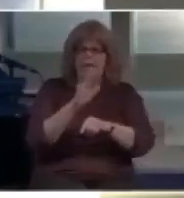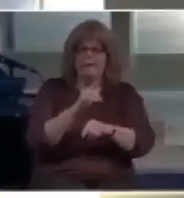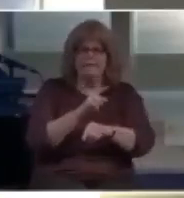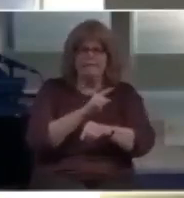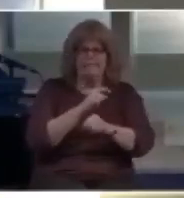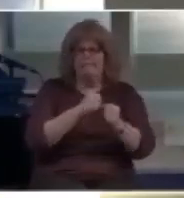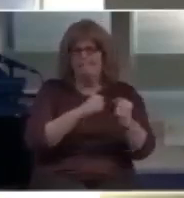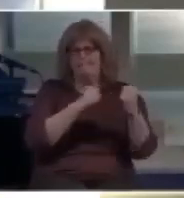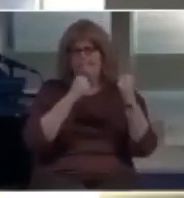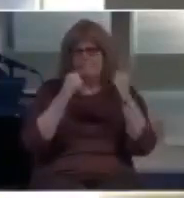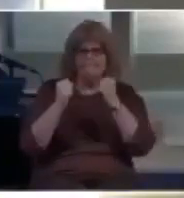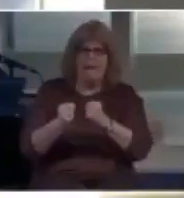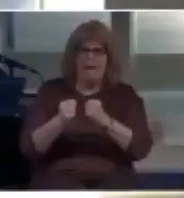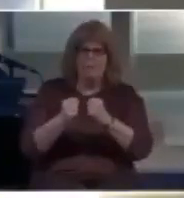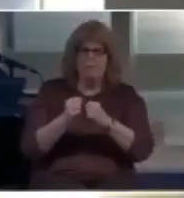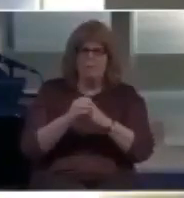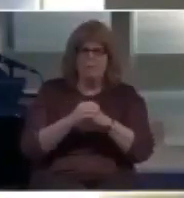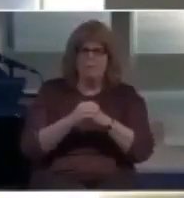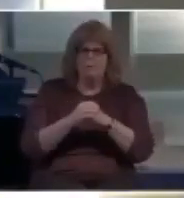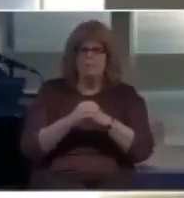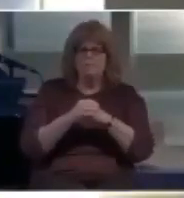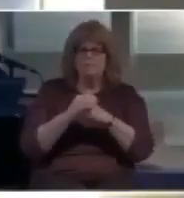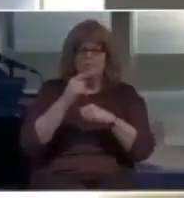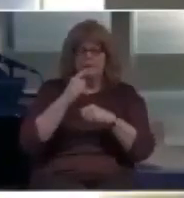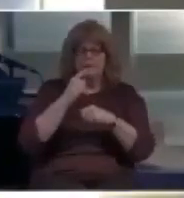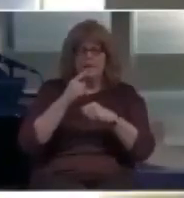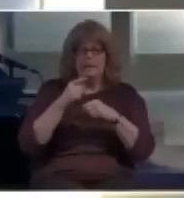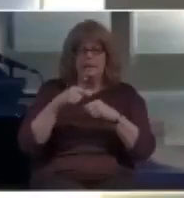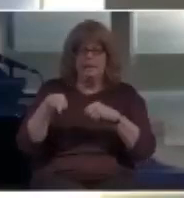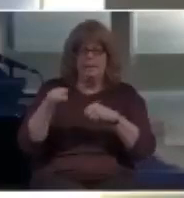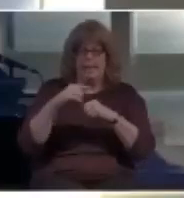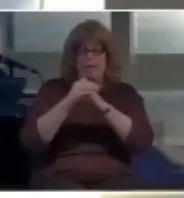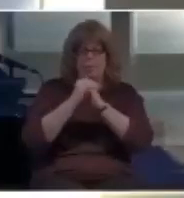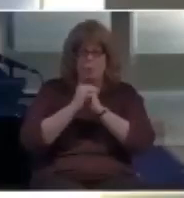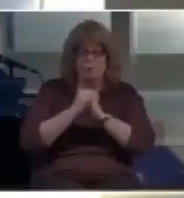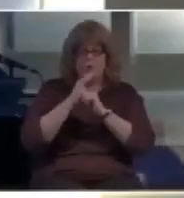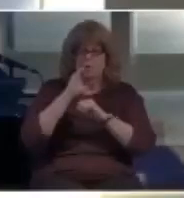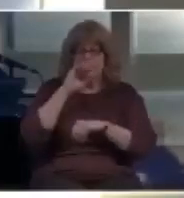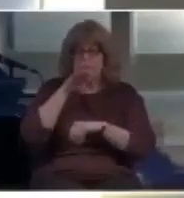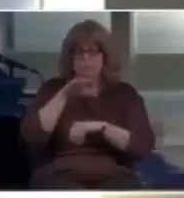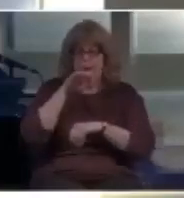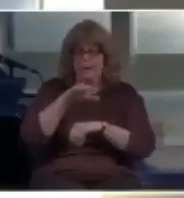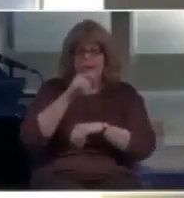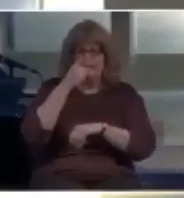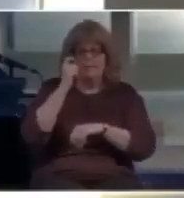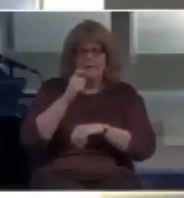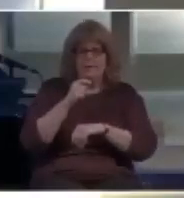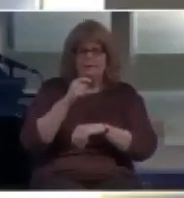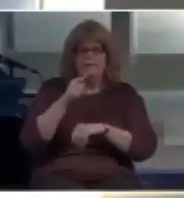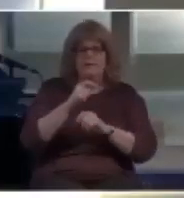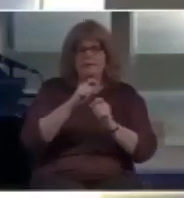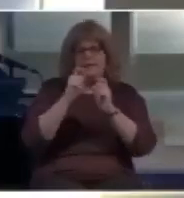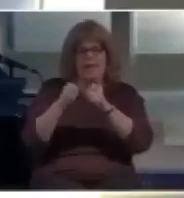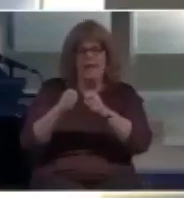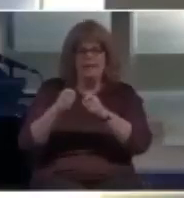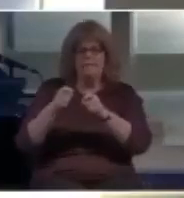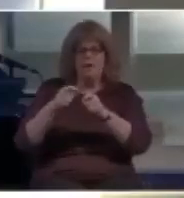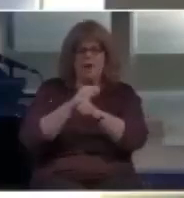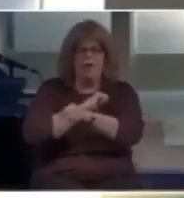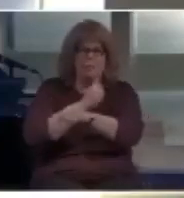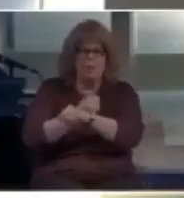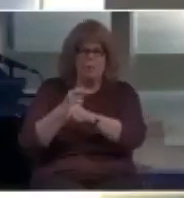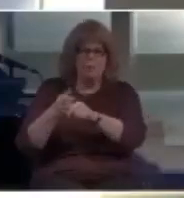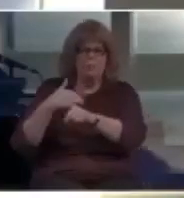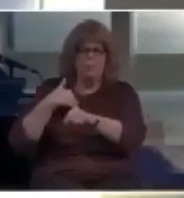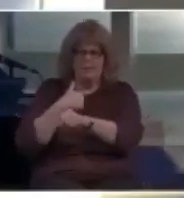power. And look how he says that. He says, they worshiped the dragon because he gave authority to the beast. And they worshiped